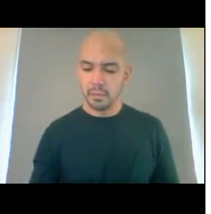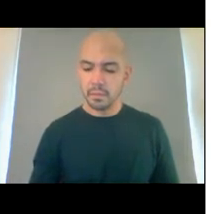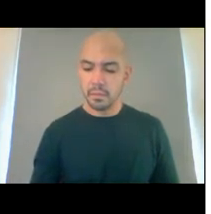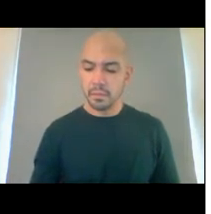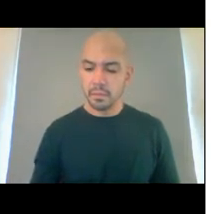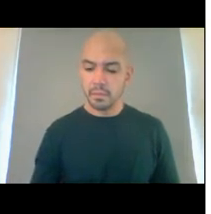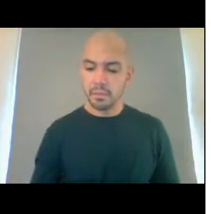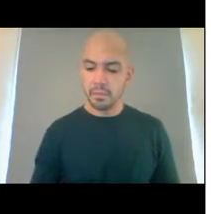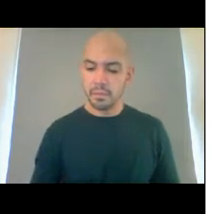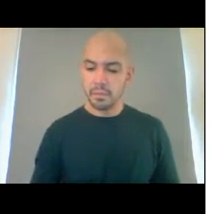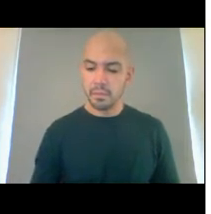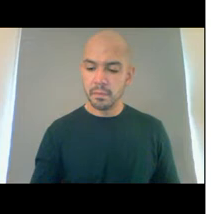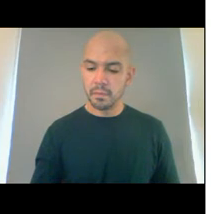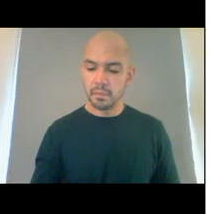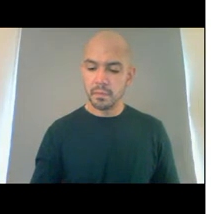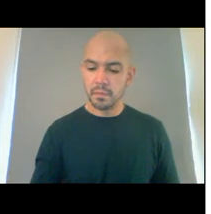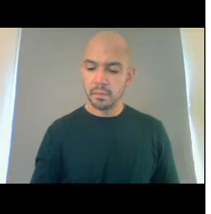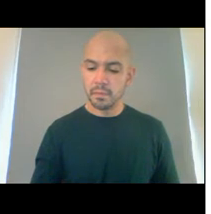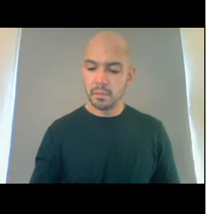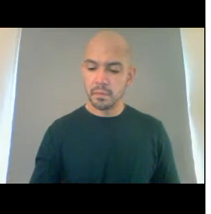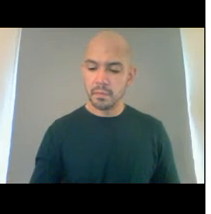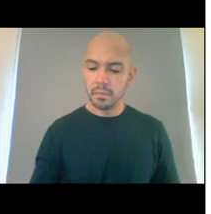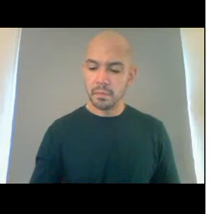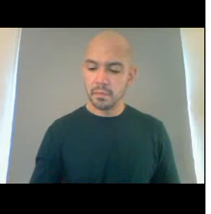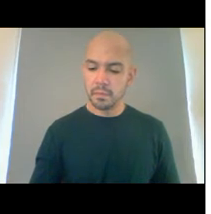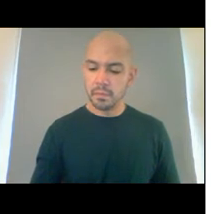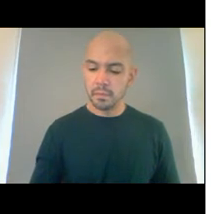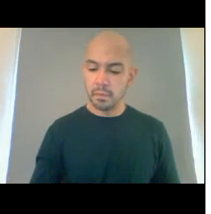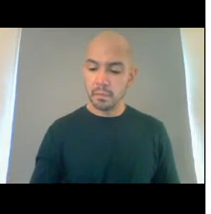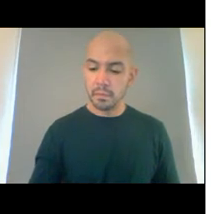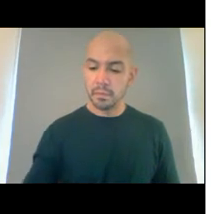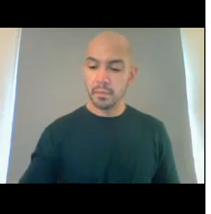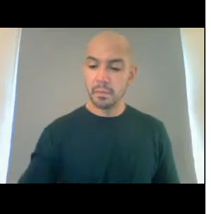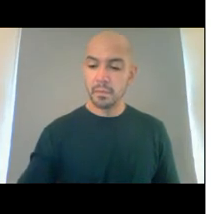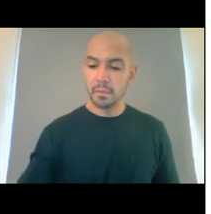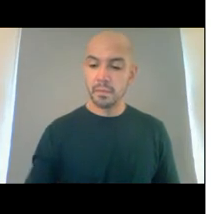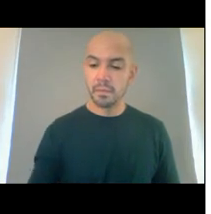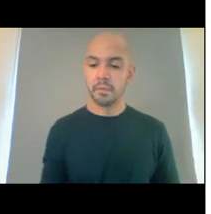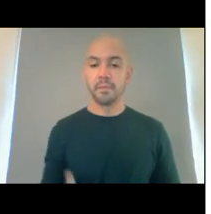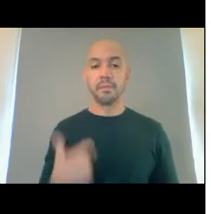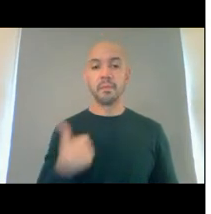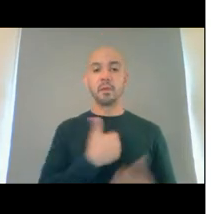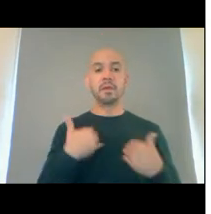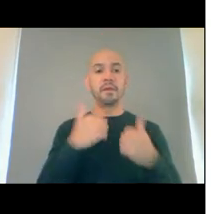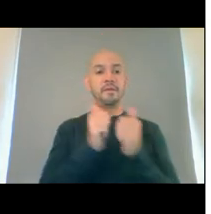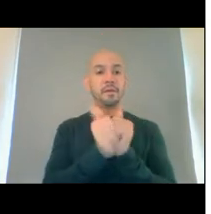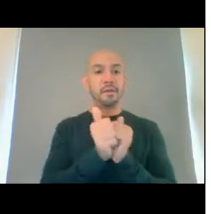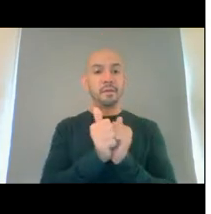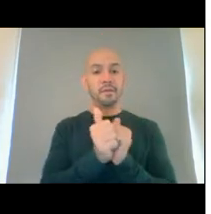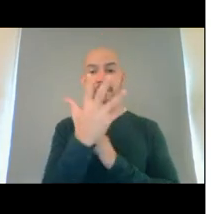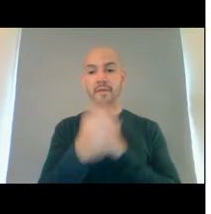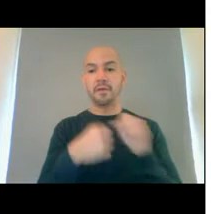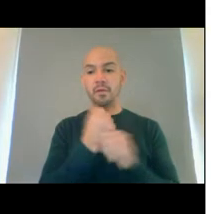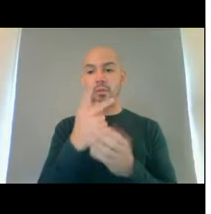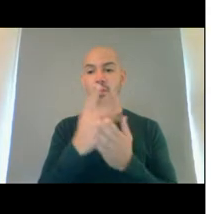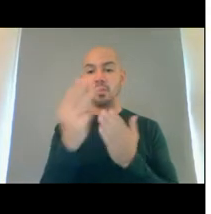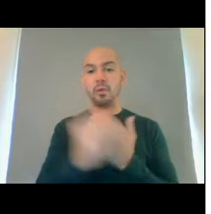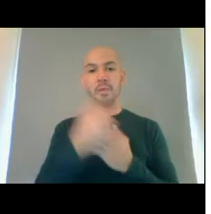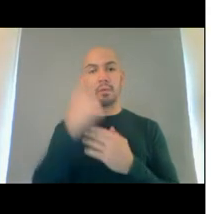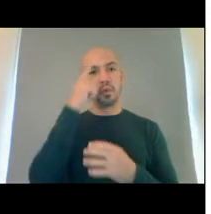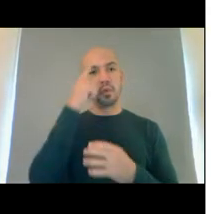okay on to the next slide um the statutory requirements of the program are that we have a competitive five-year program to fund a small number of transformative